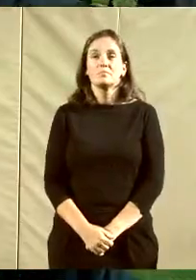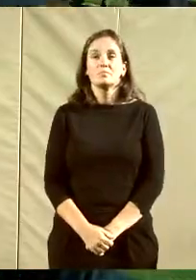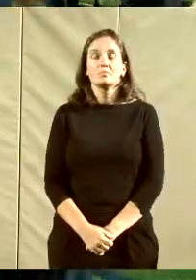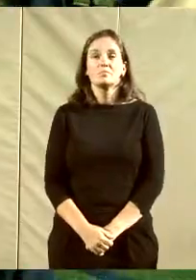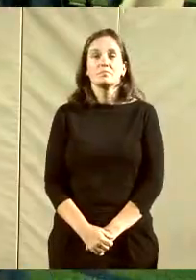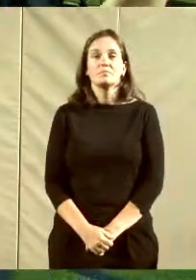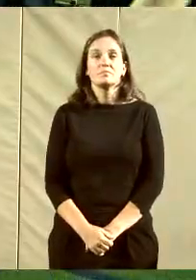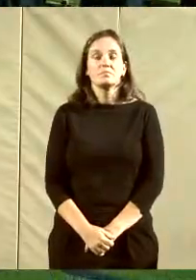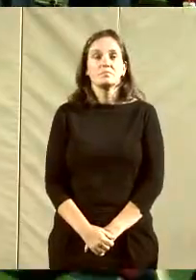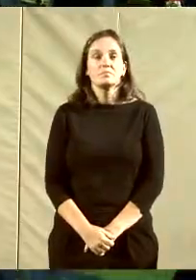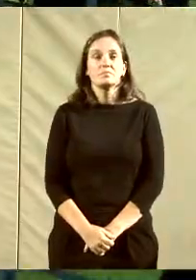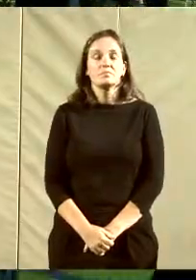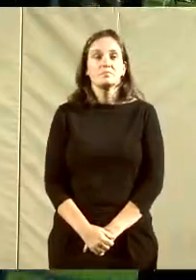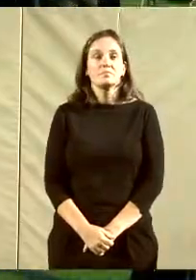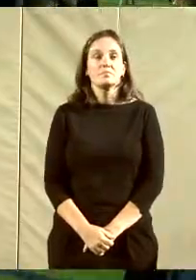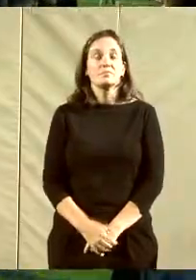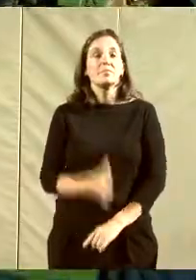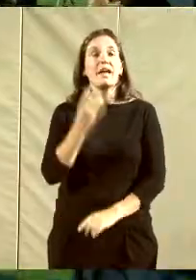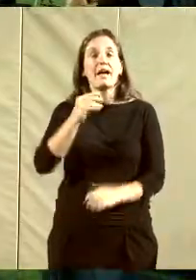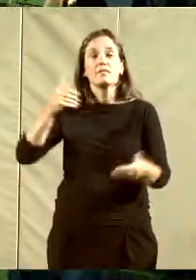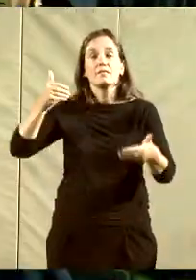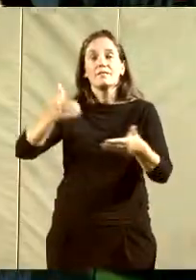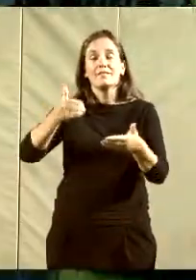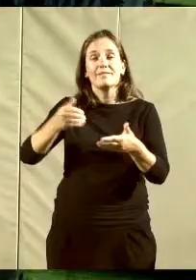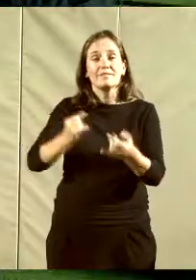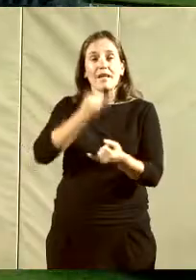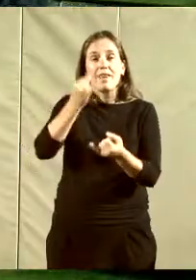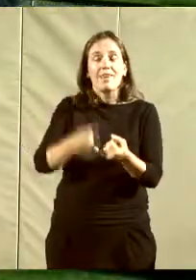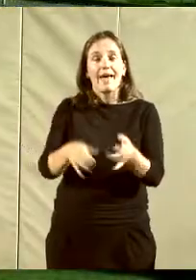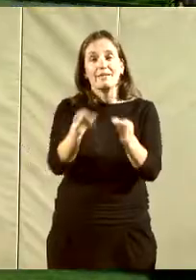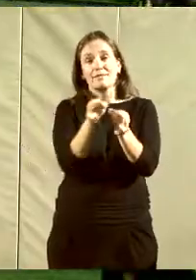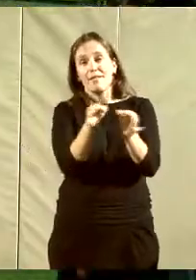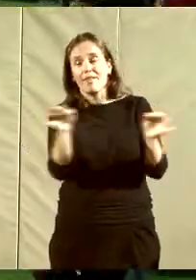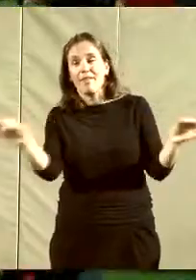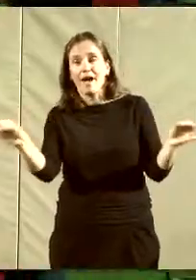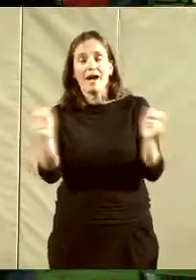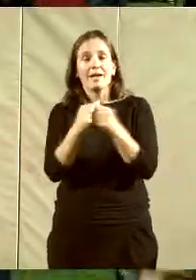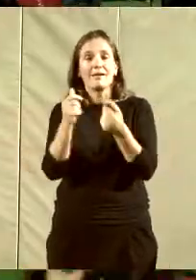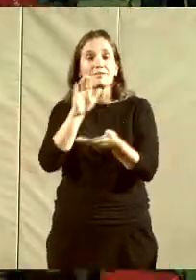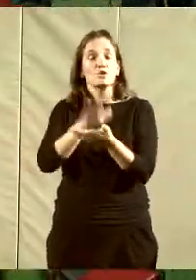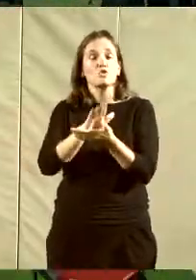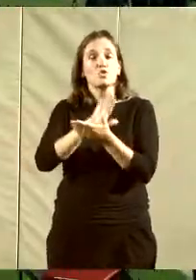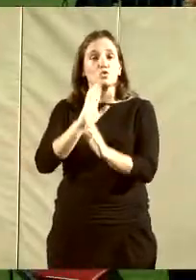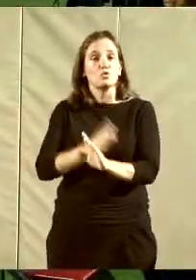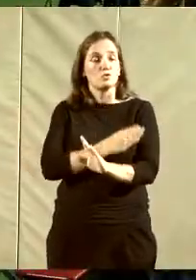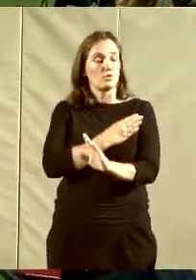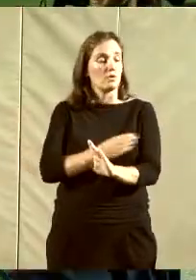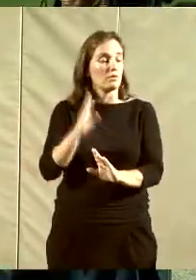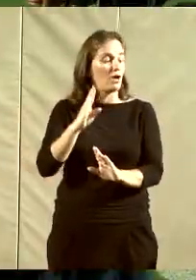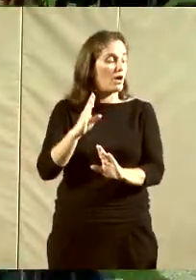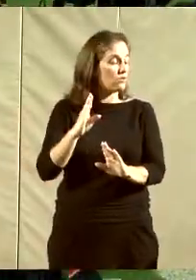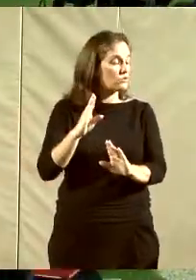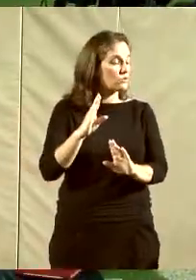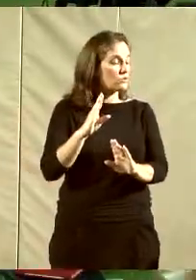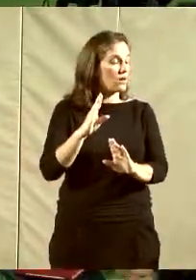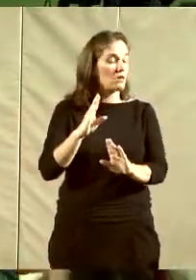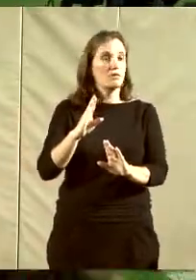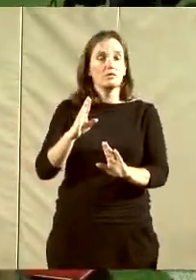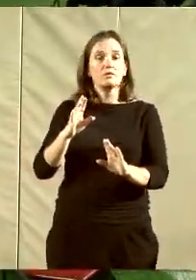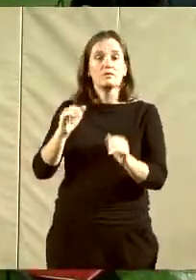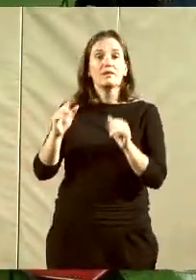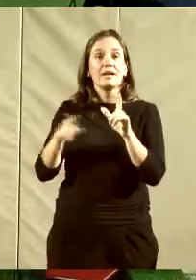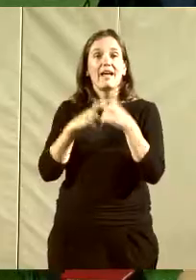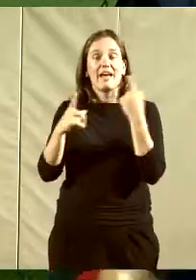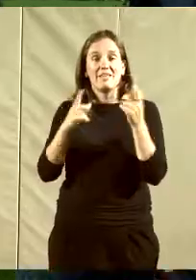And as we come to the last line of our school song, that is when you toss